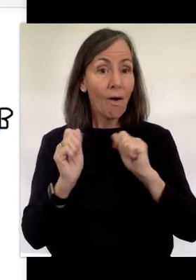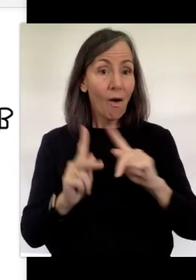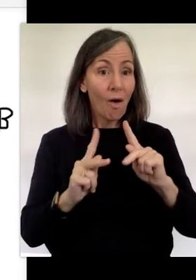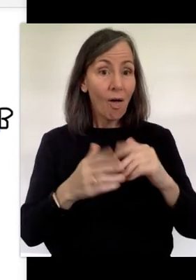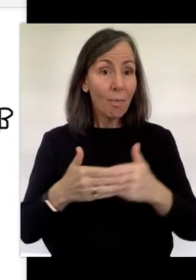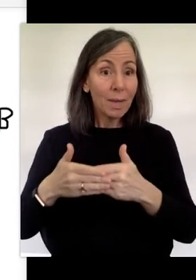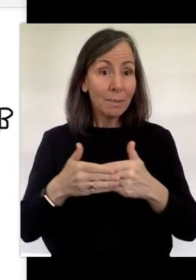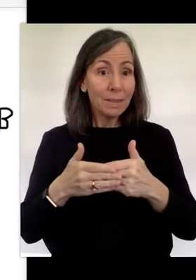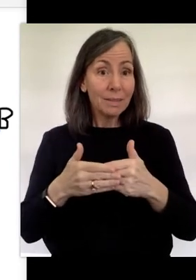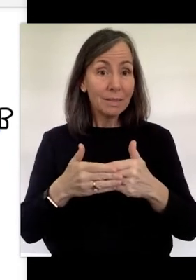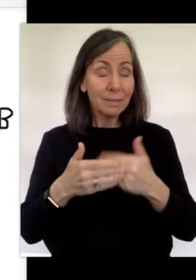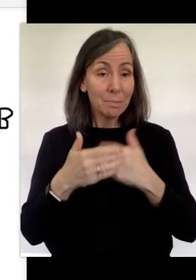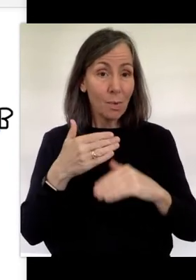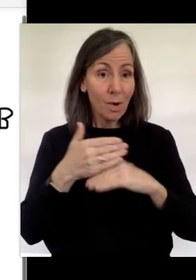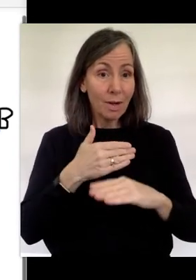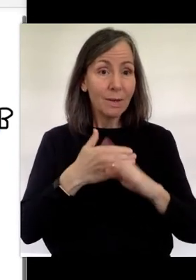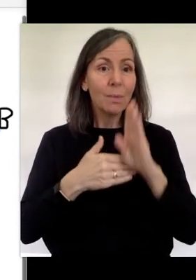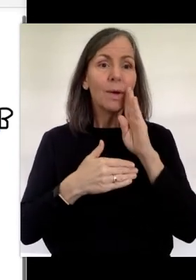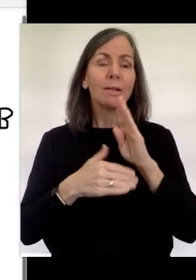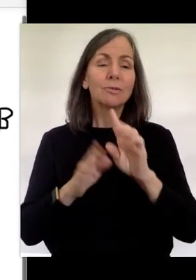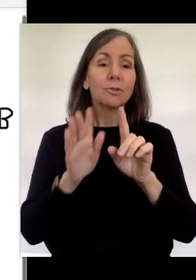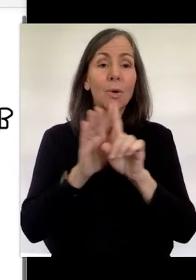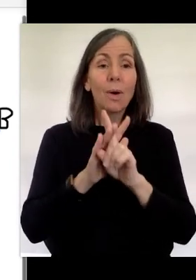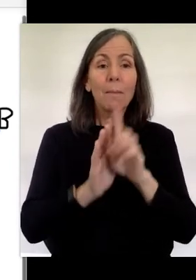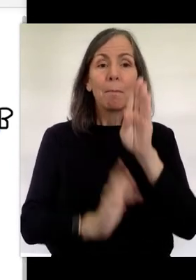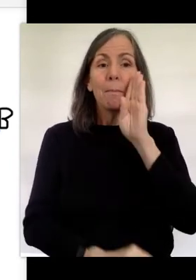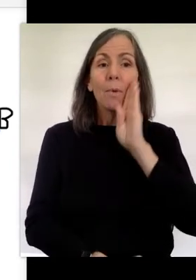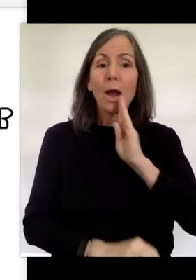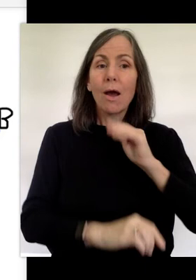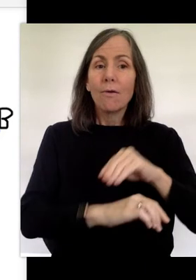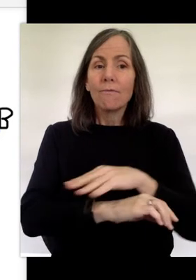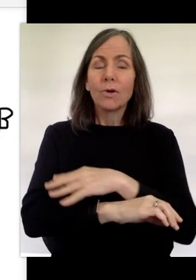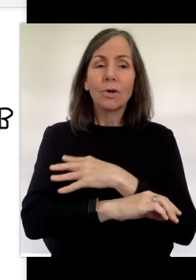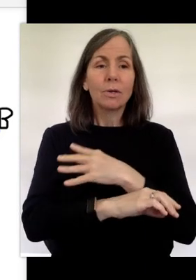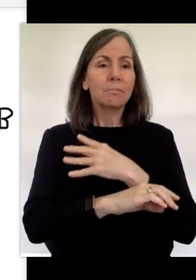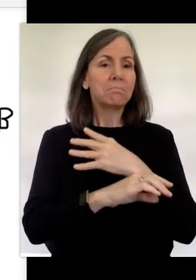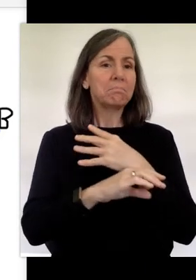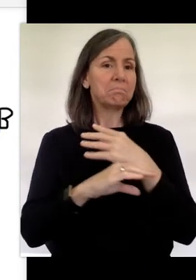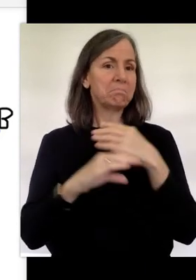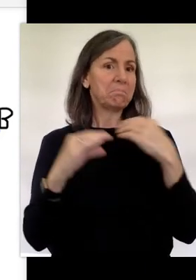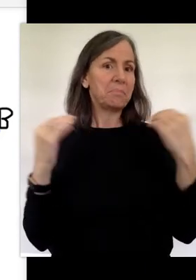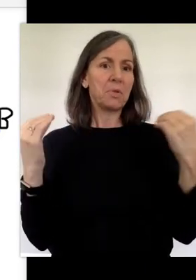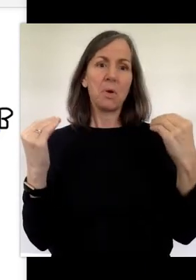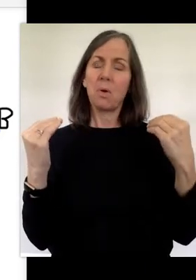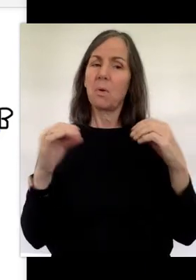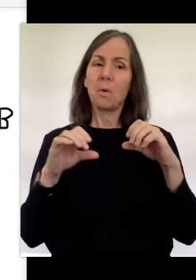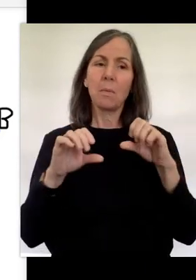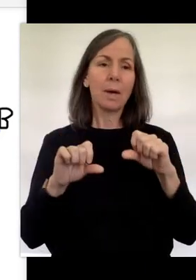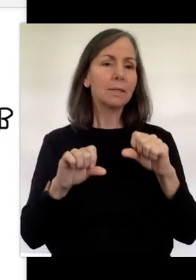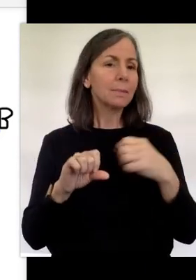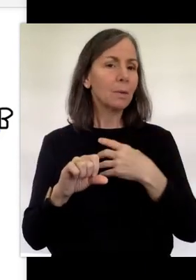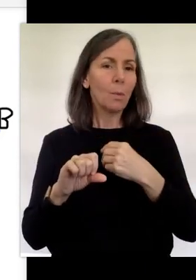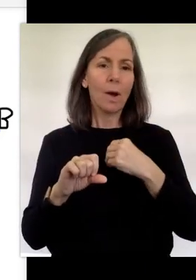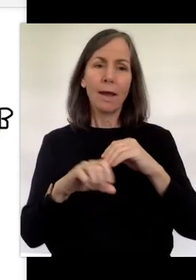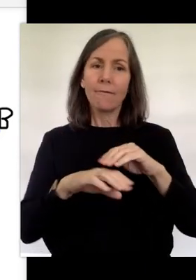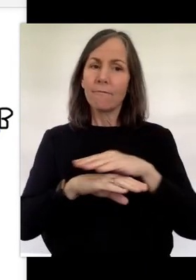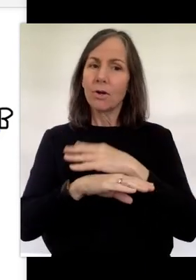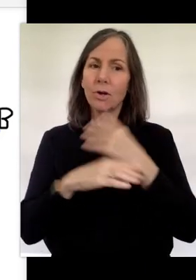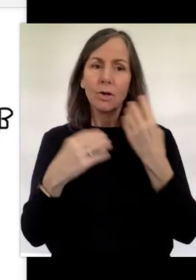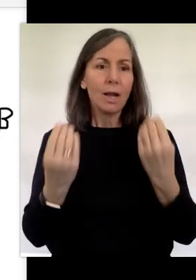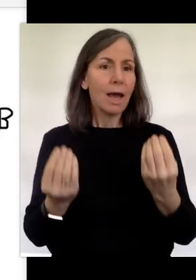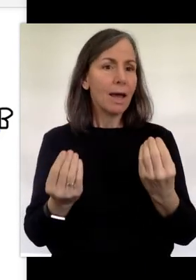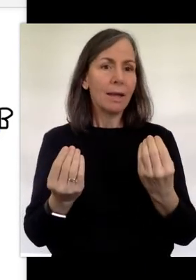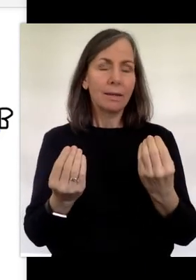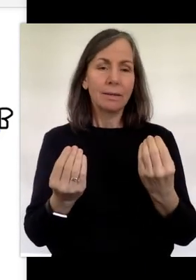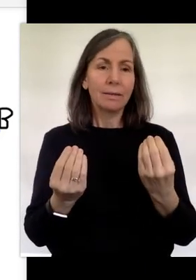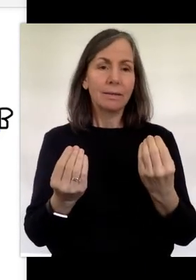brown fur. And there's no chance, no probability at all that a parent with 2